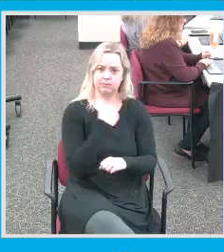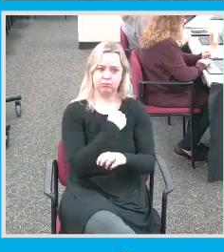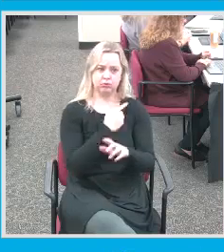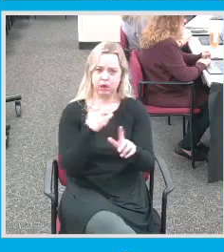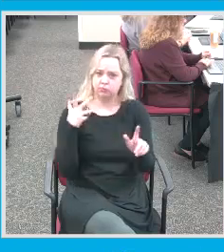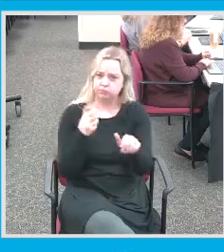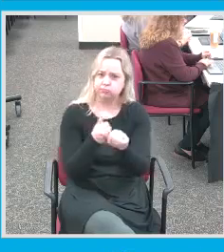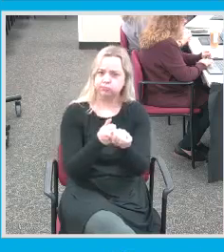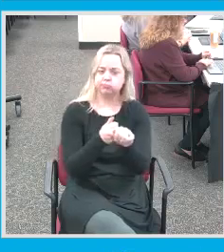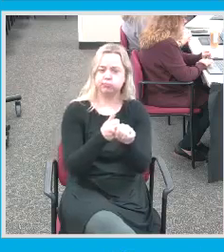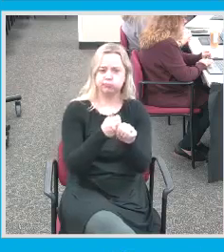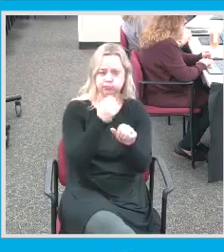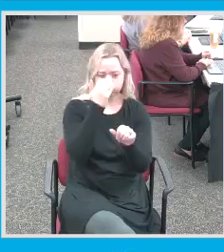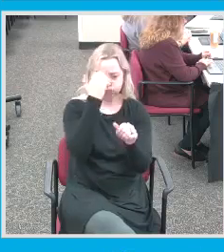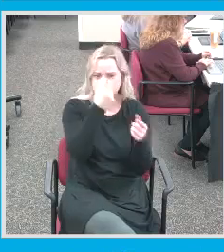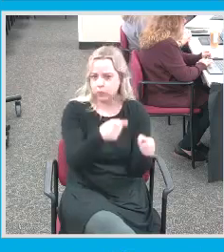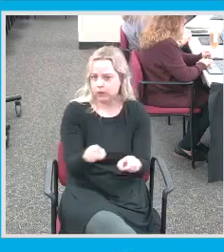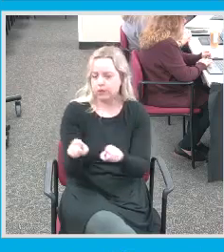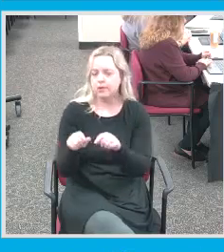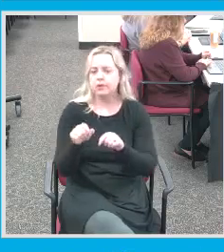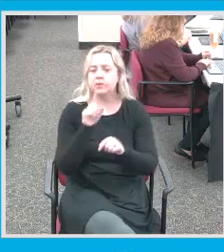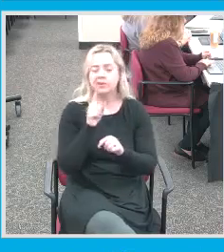previous one that we did last year was on